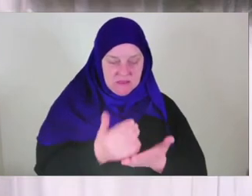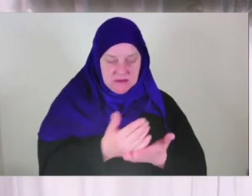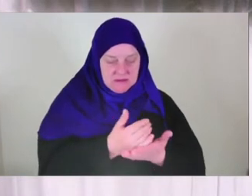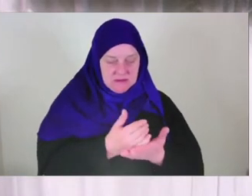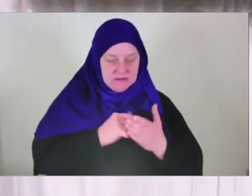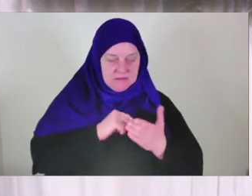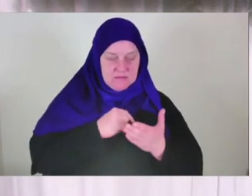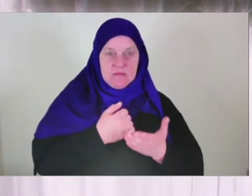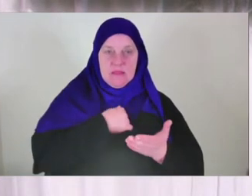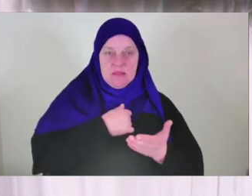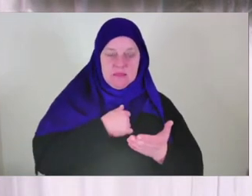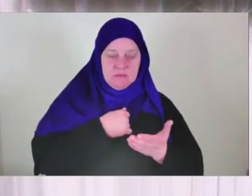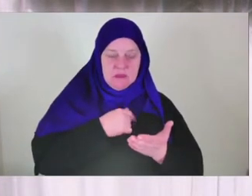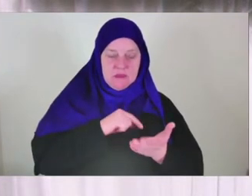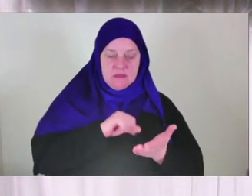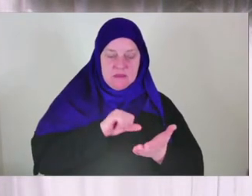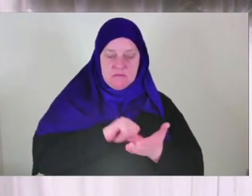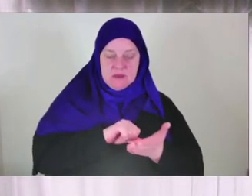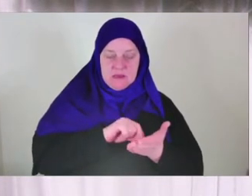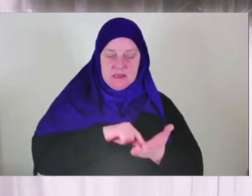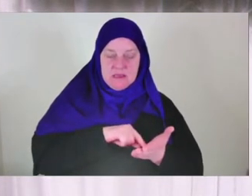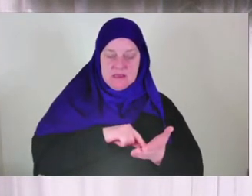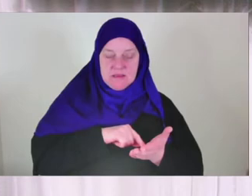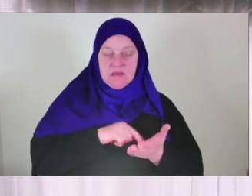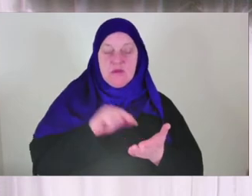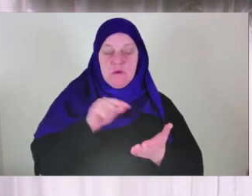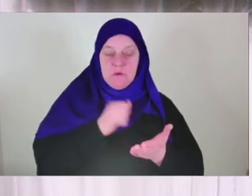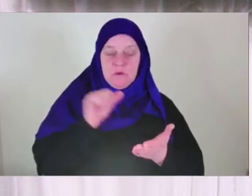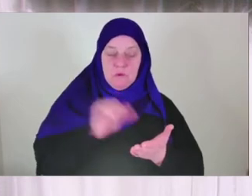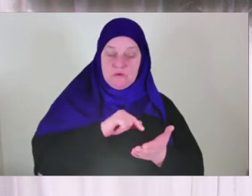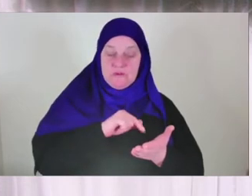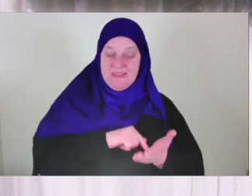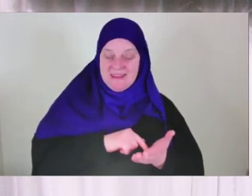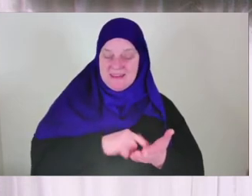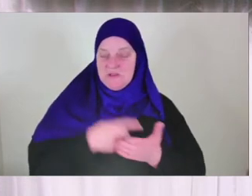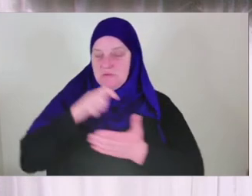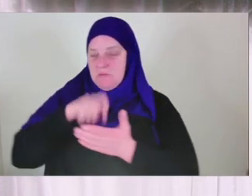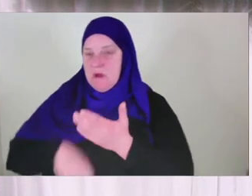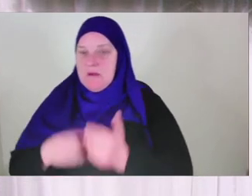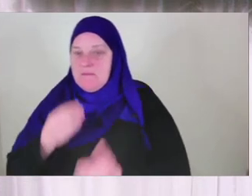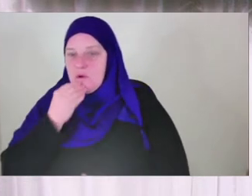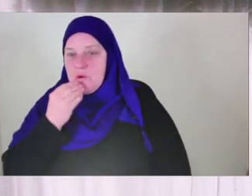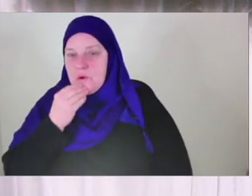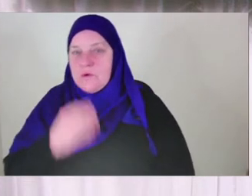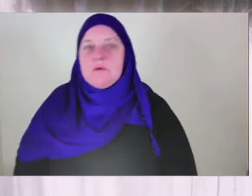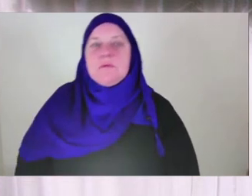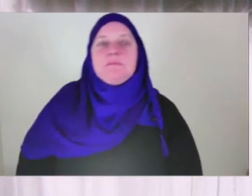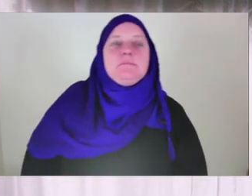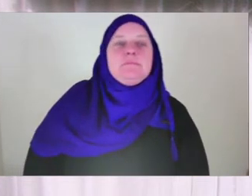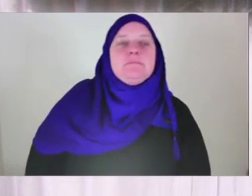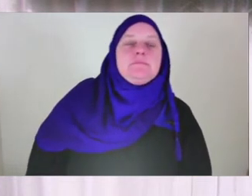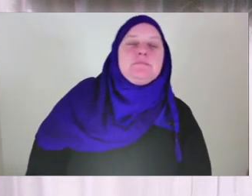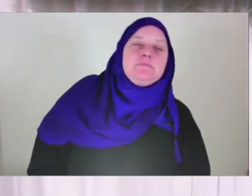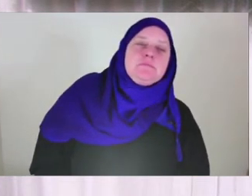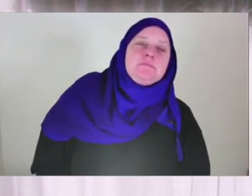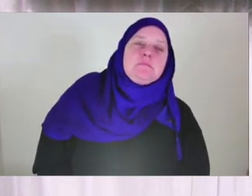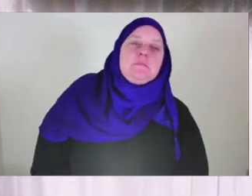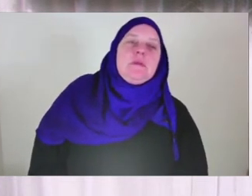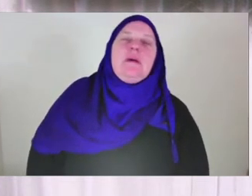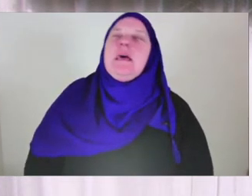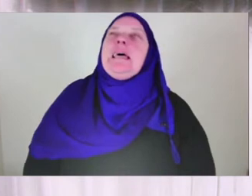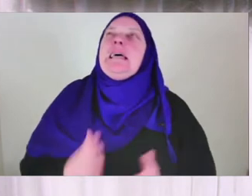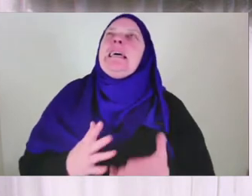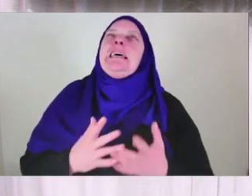I think that's a really important point. That this is not a tax. This is a way to help support your